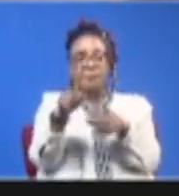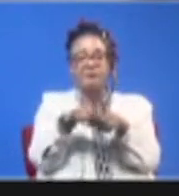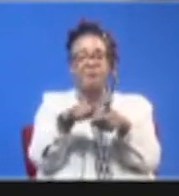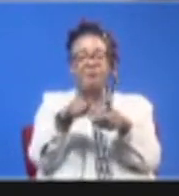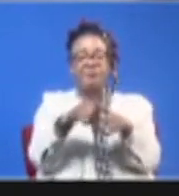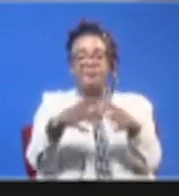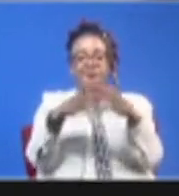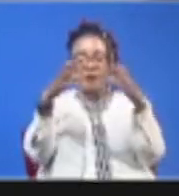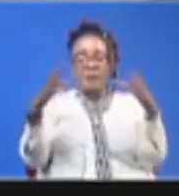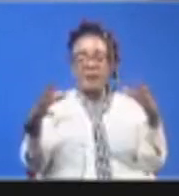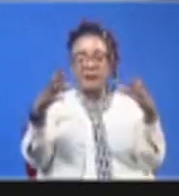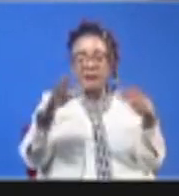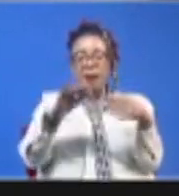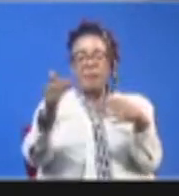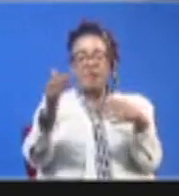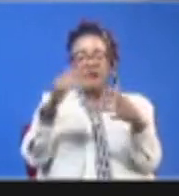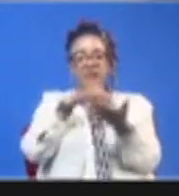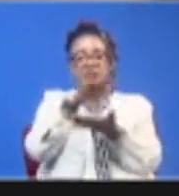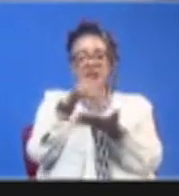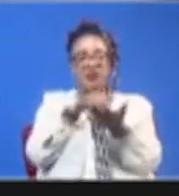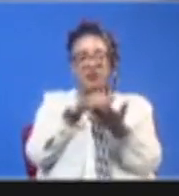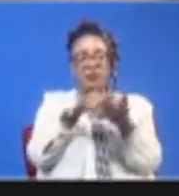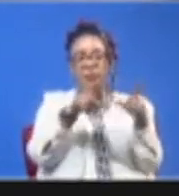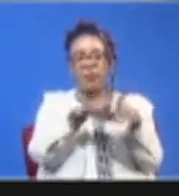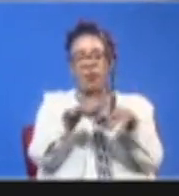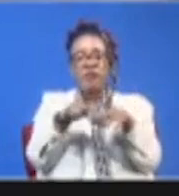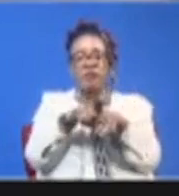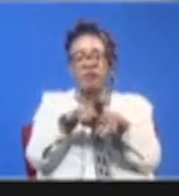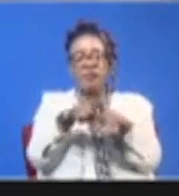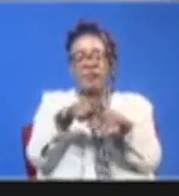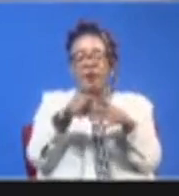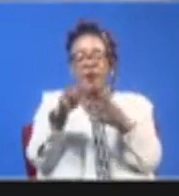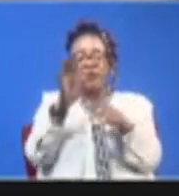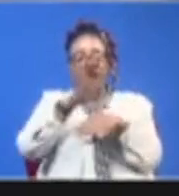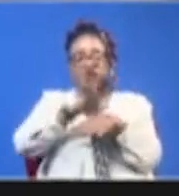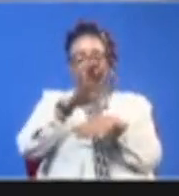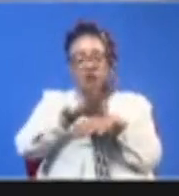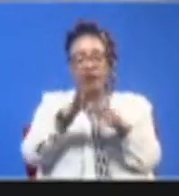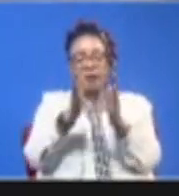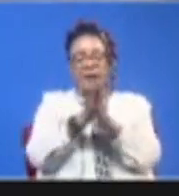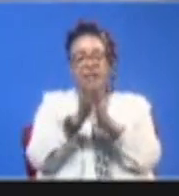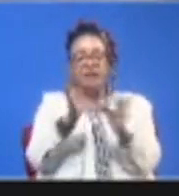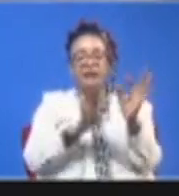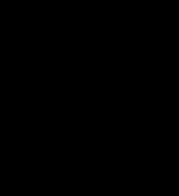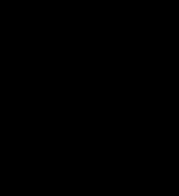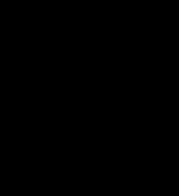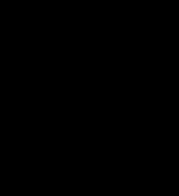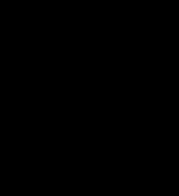urban centers, as well as in our places of worship and entertainment venues.